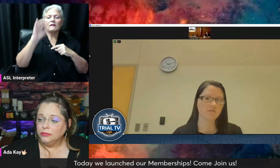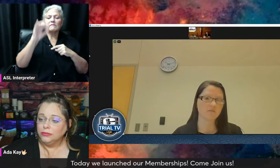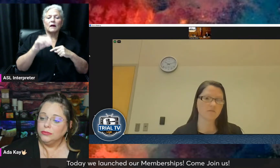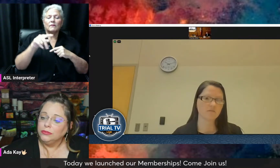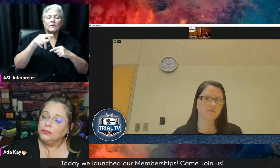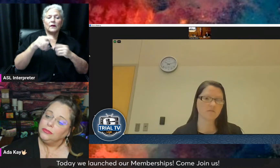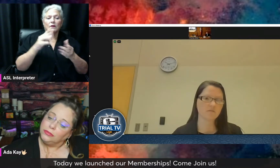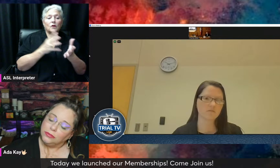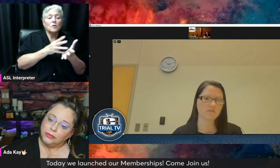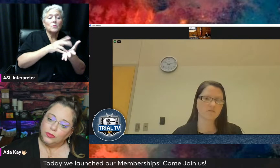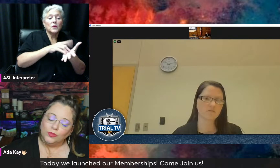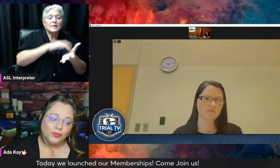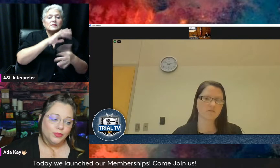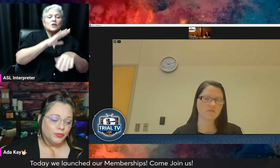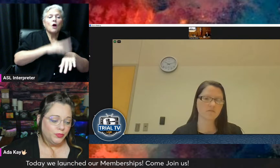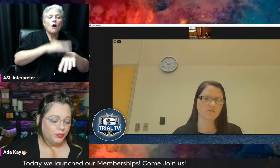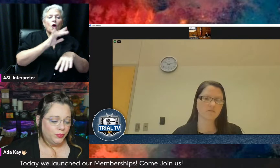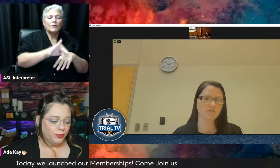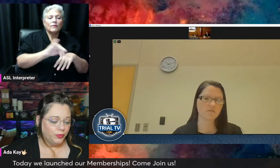item.